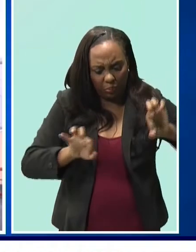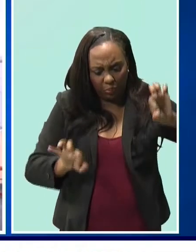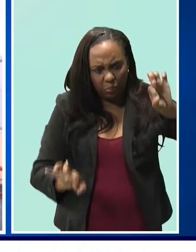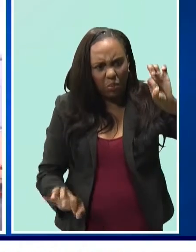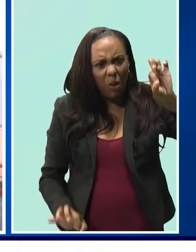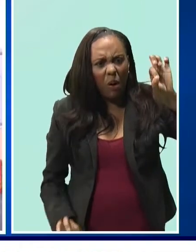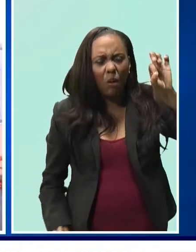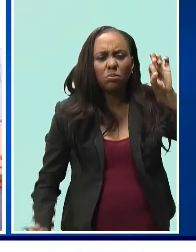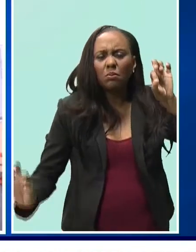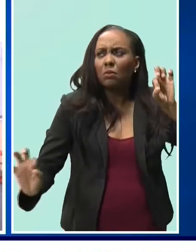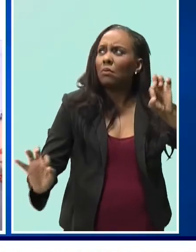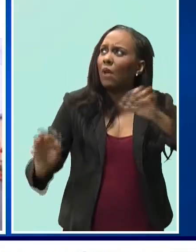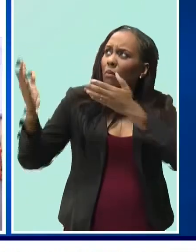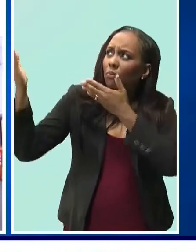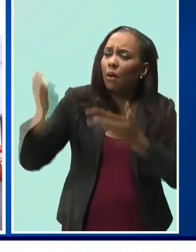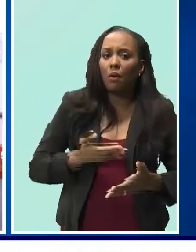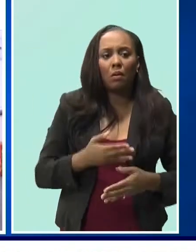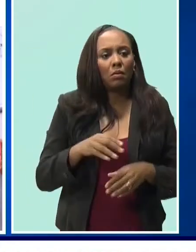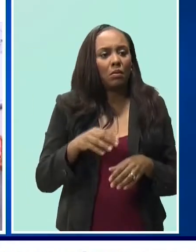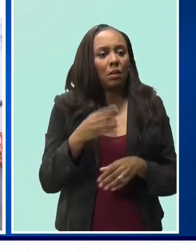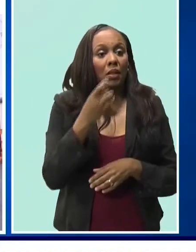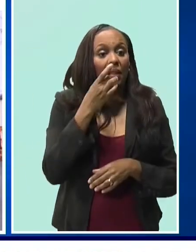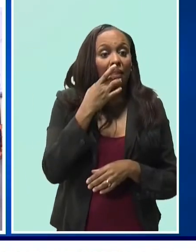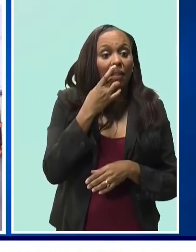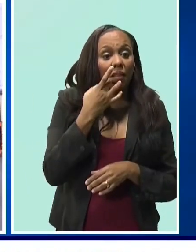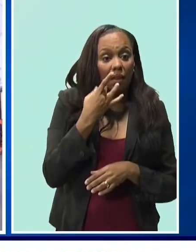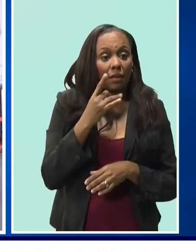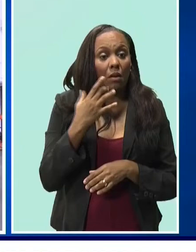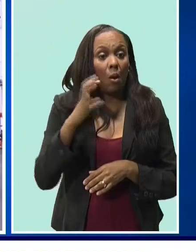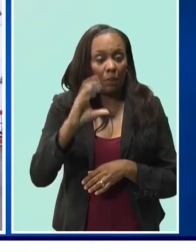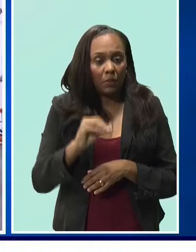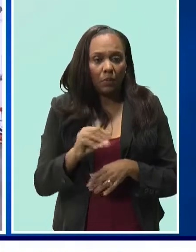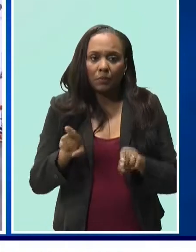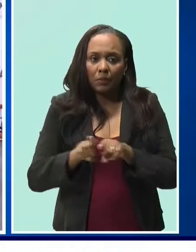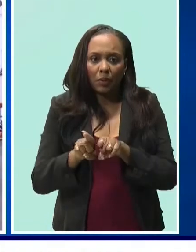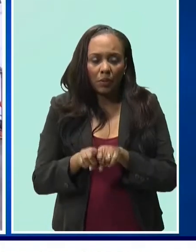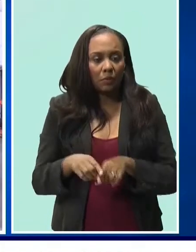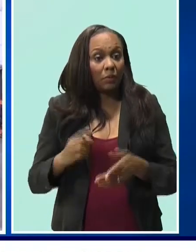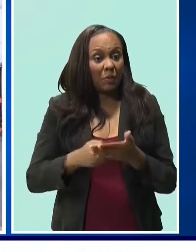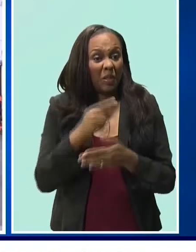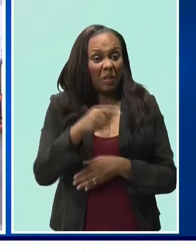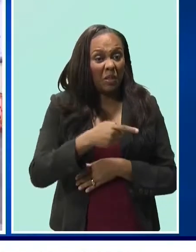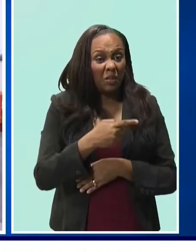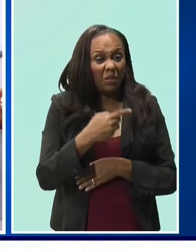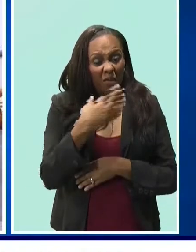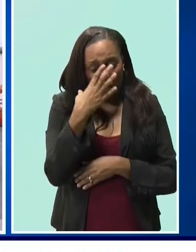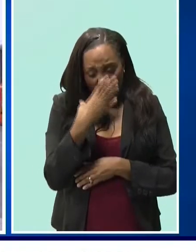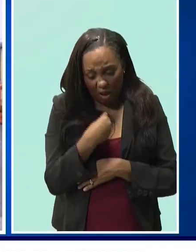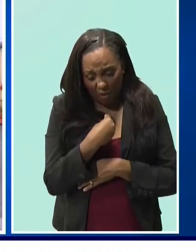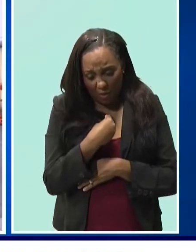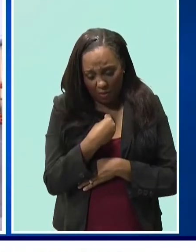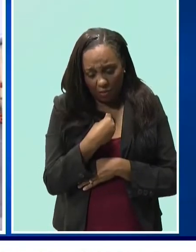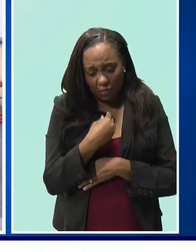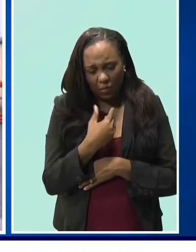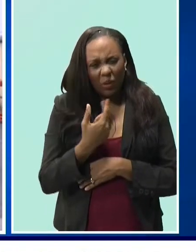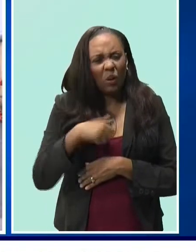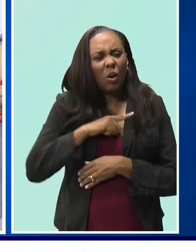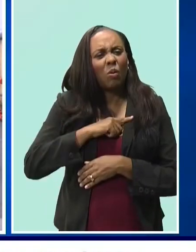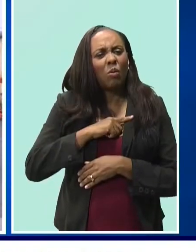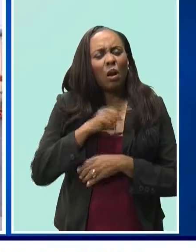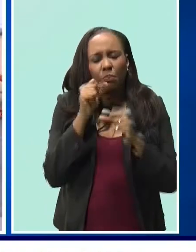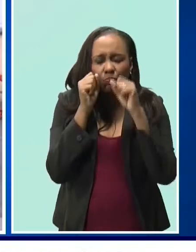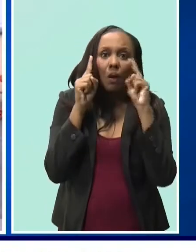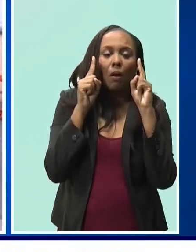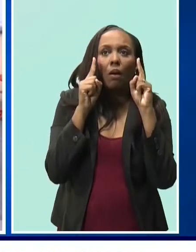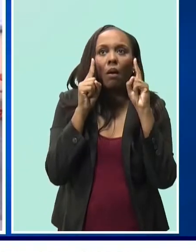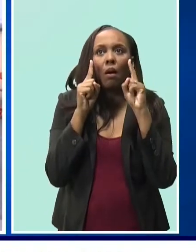depends on the nature of the cargo. Sometimes when they are in their bed sleeping, we are here doing a tireless job to ensure